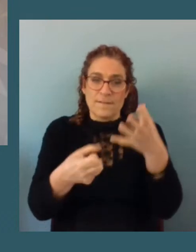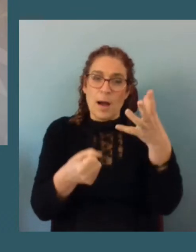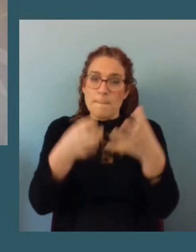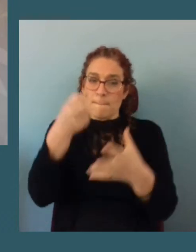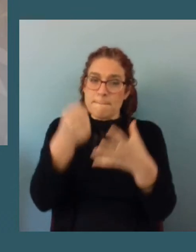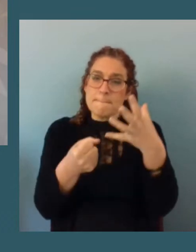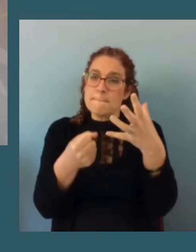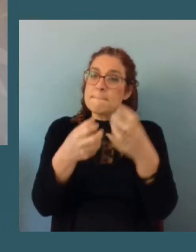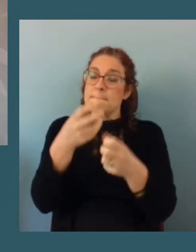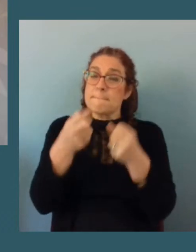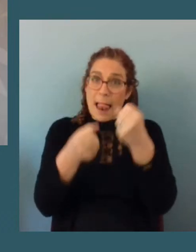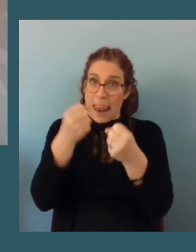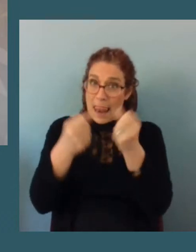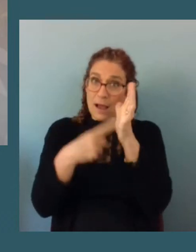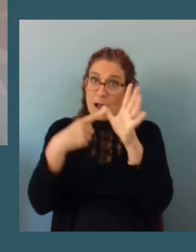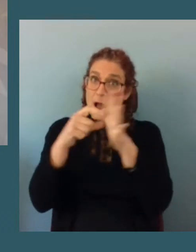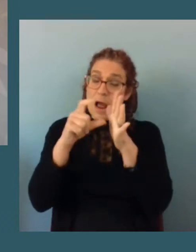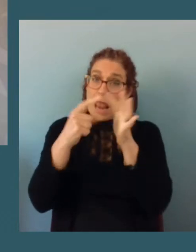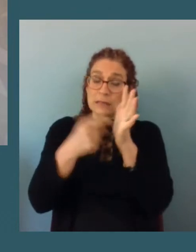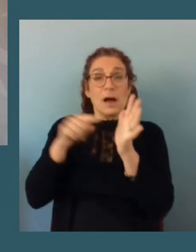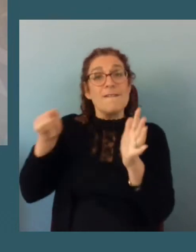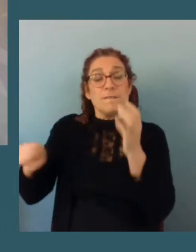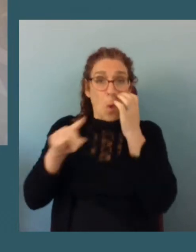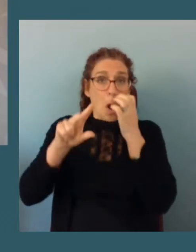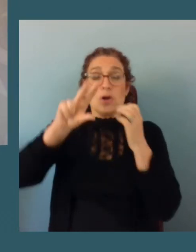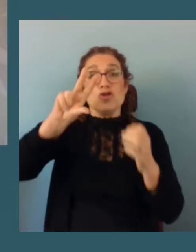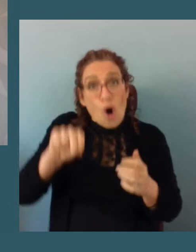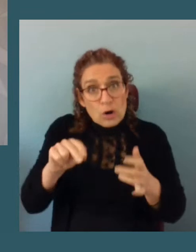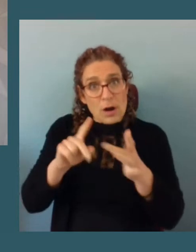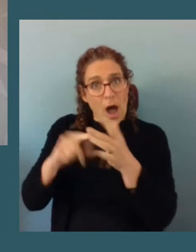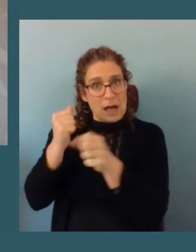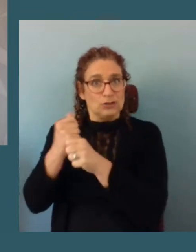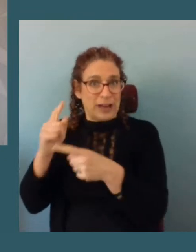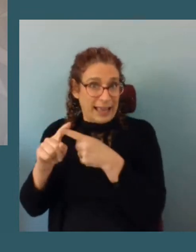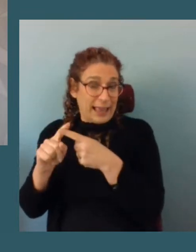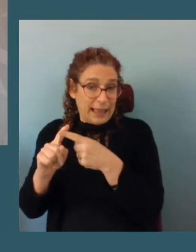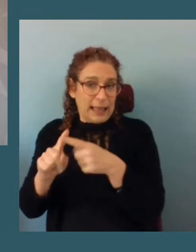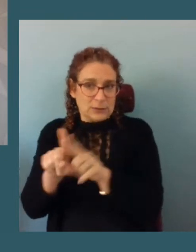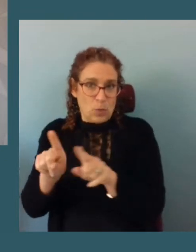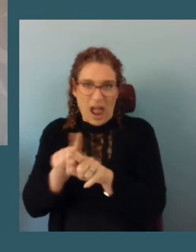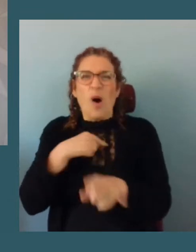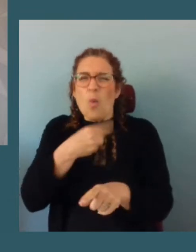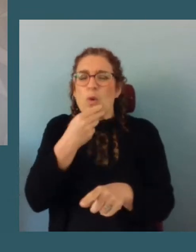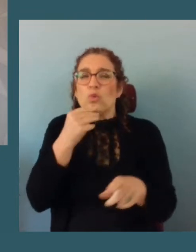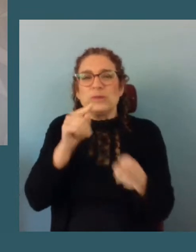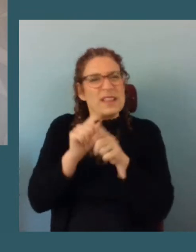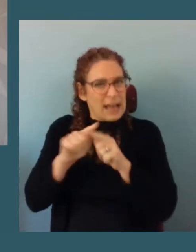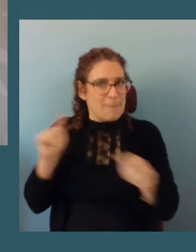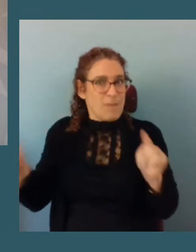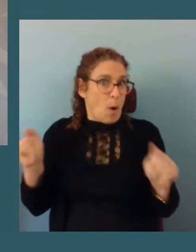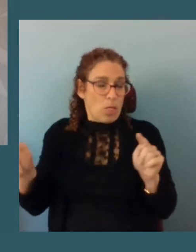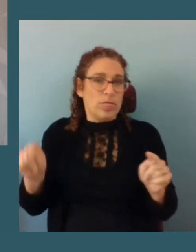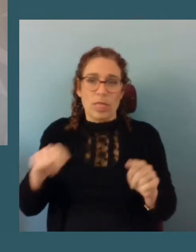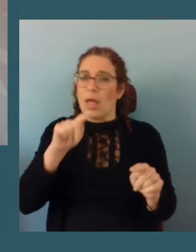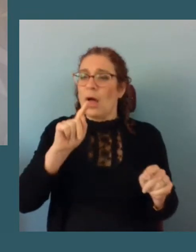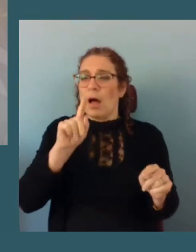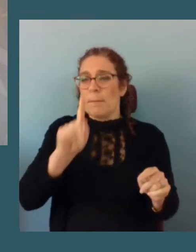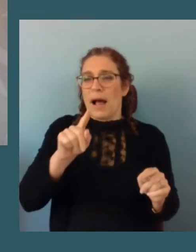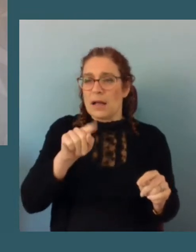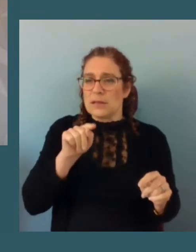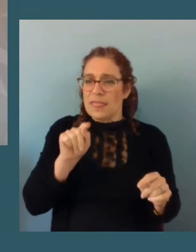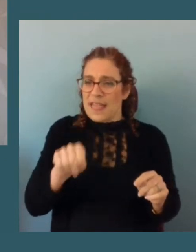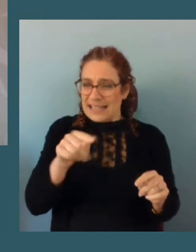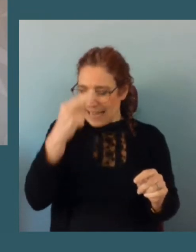non-IgE allergy. We use the same one for IgE and non-IgE. And that's I've forgotten the name. What's that, Laura? That's